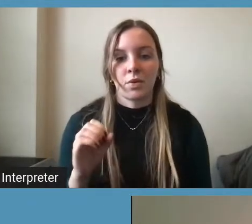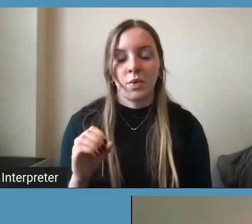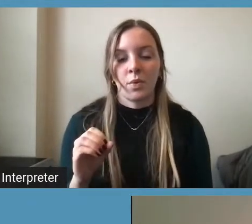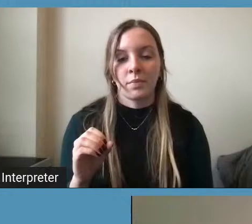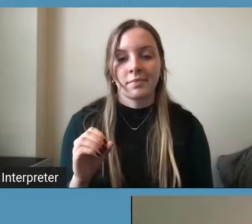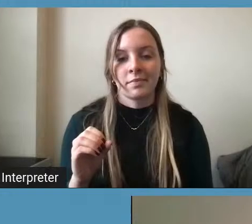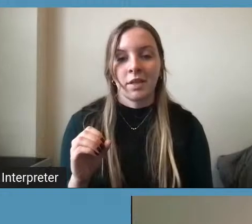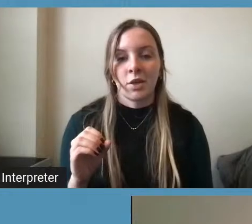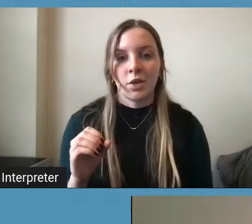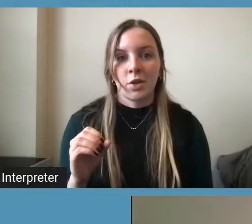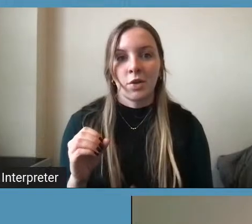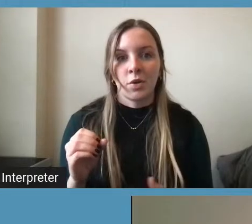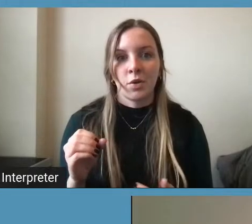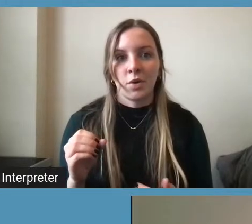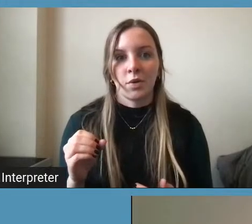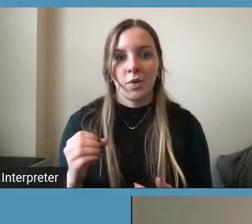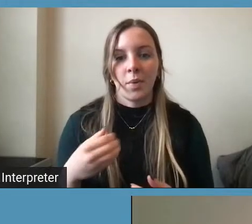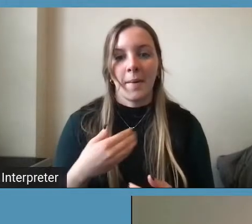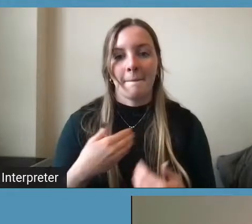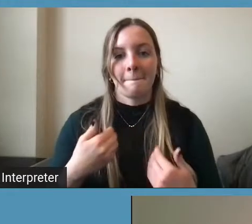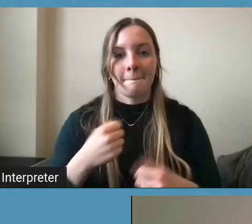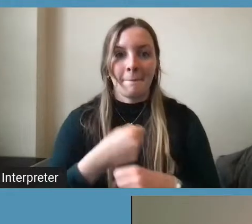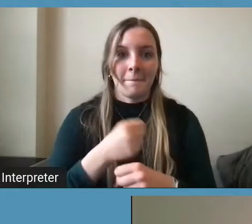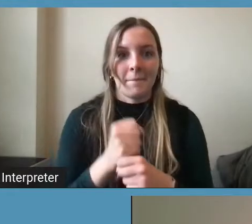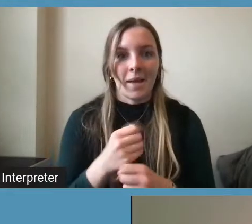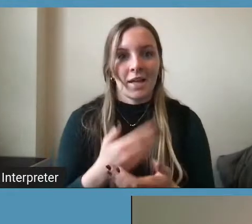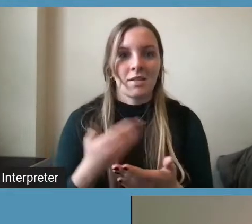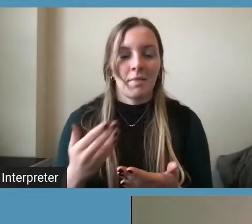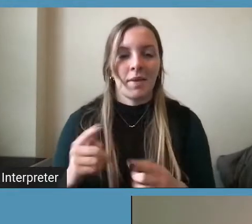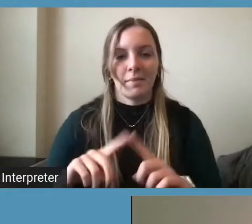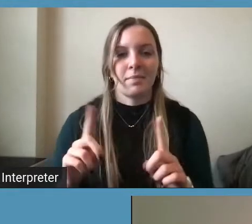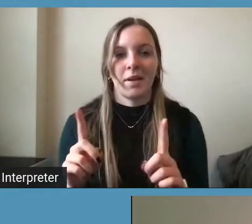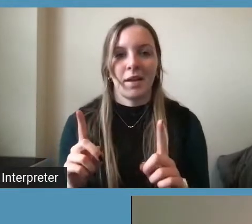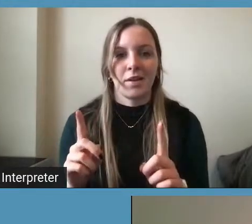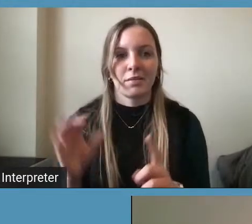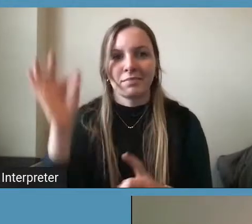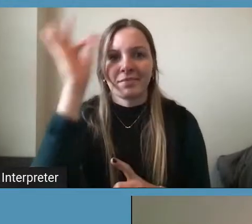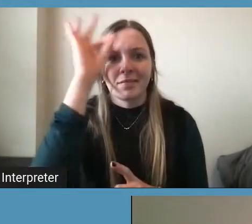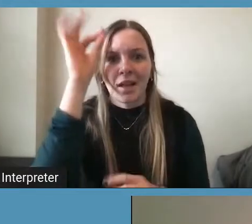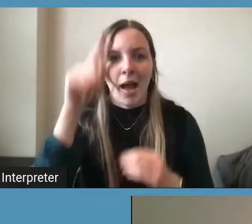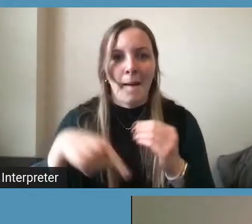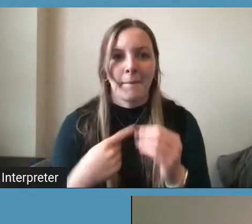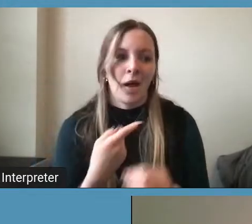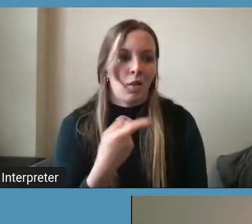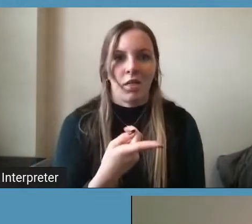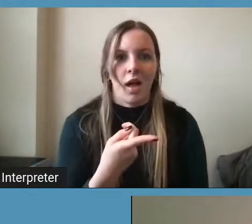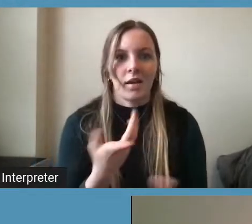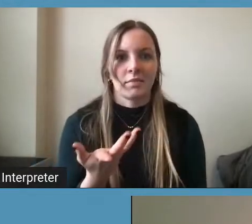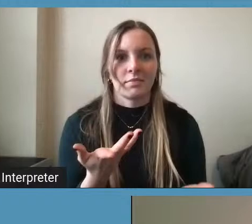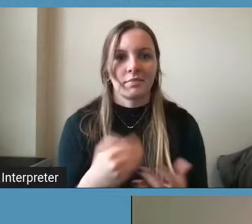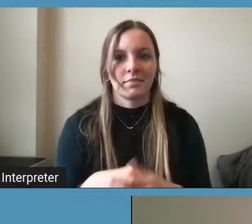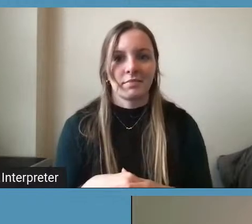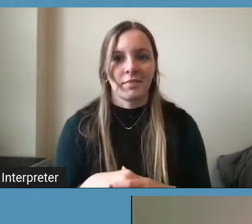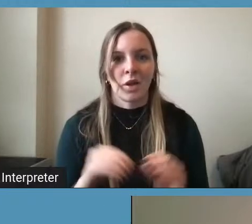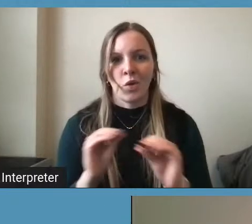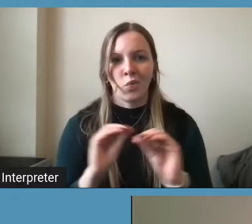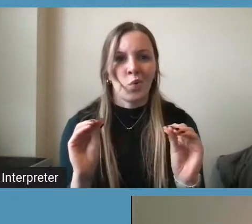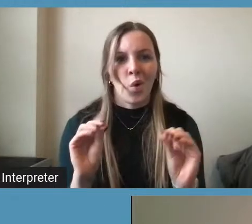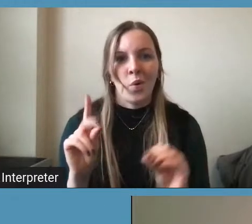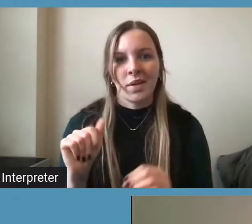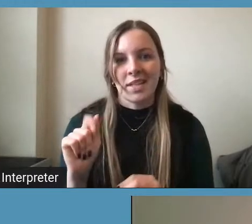no idea. Has it been smooth? Have holes been filled? What has happened to this? So yeah, I can see something that looks